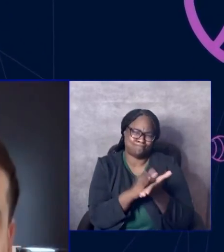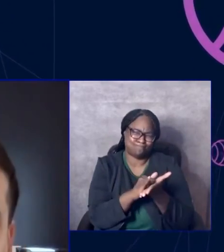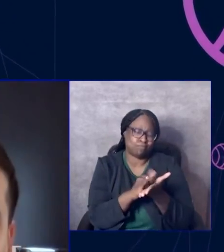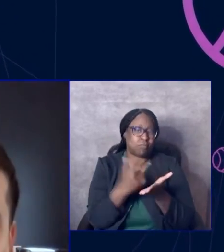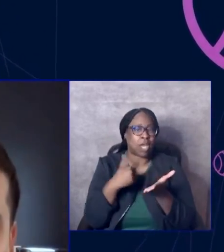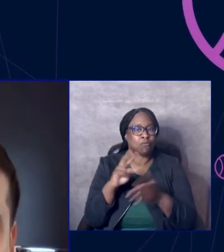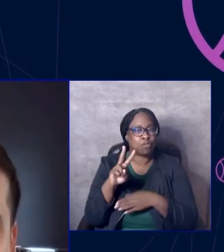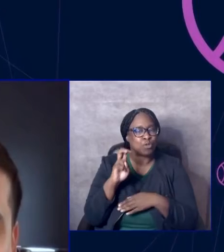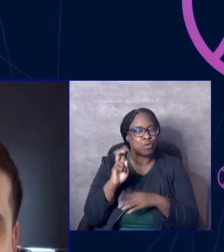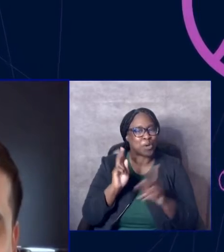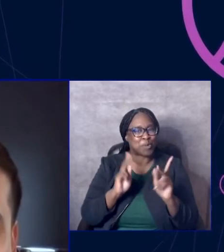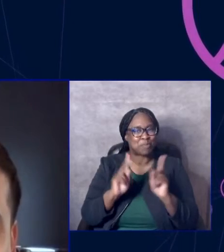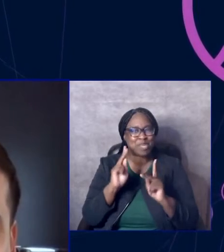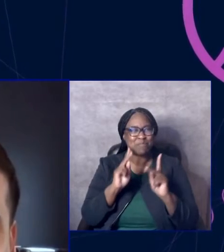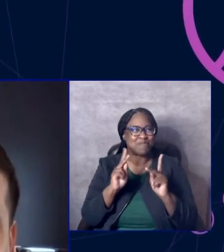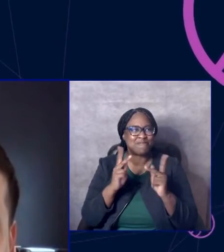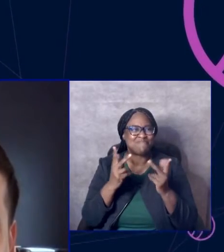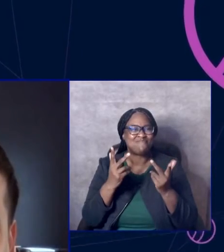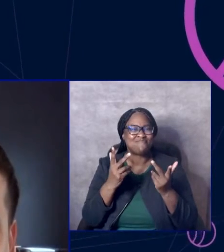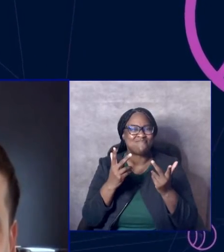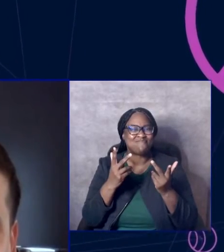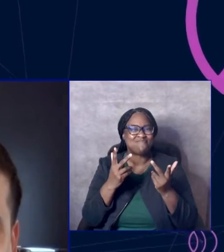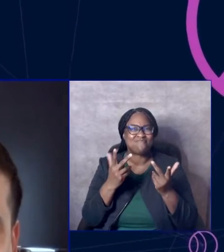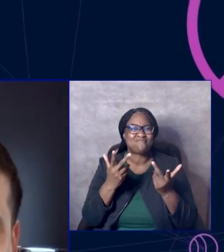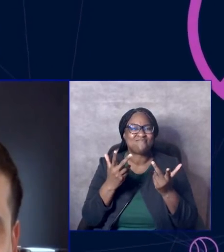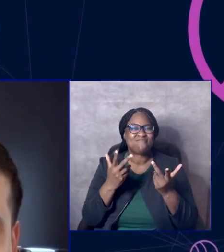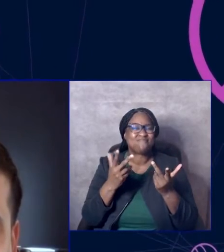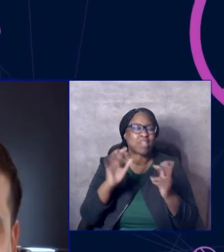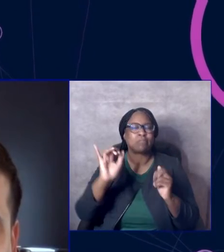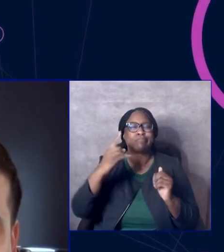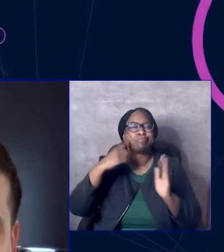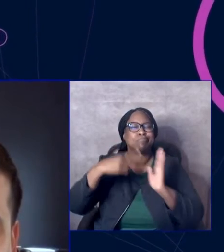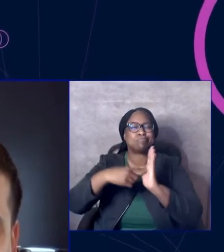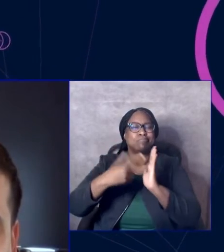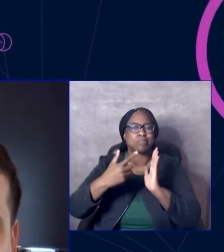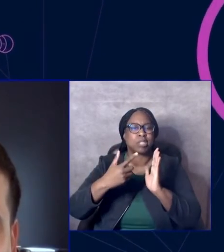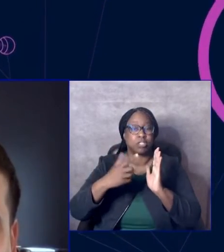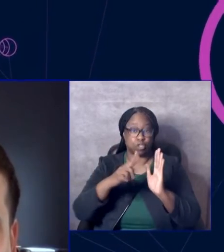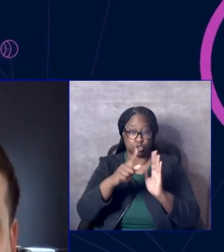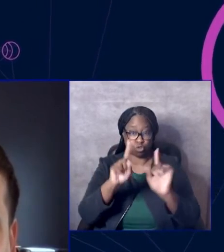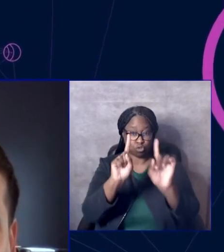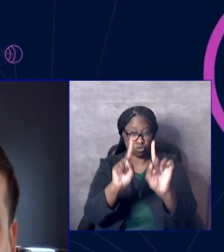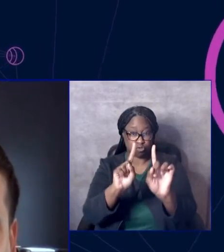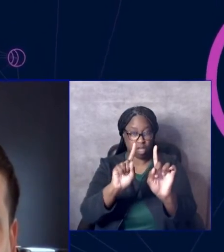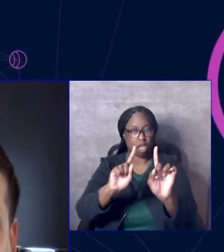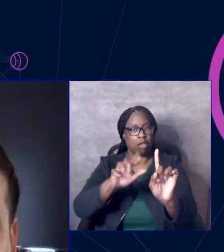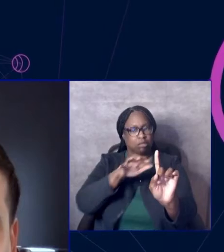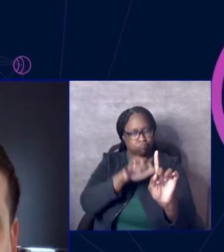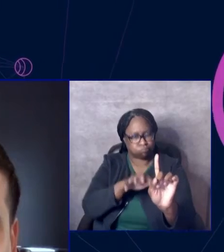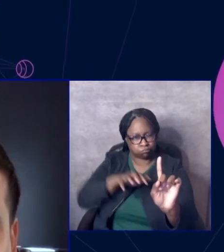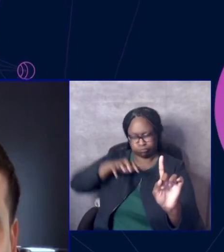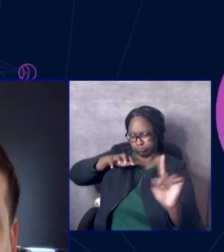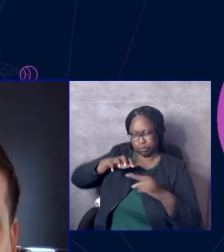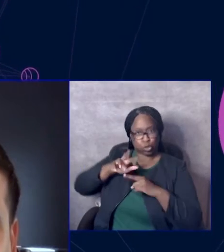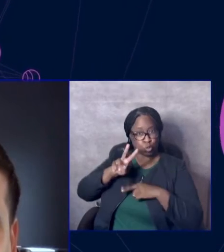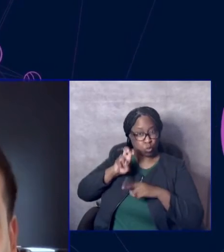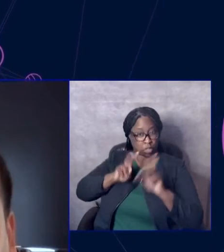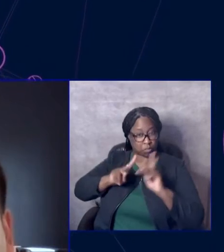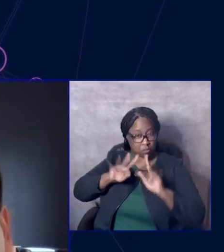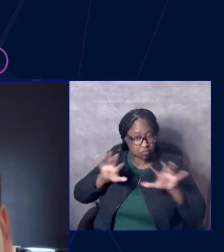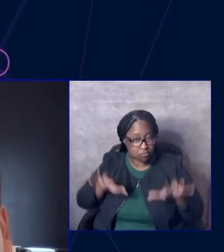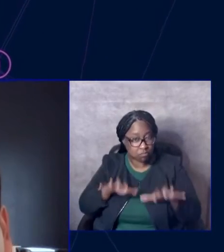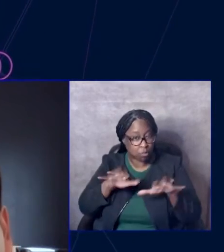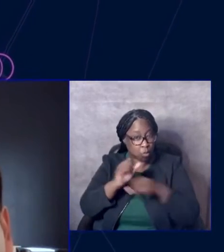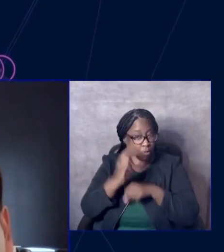people somewhere parked out in the back there who are doing all this work for you. Is that true? Tell us what the army looks